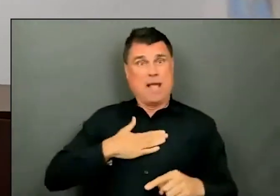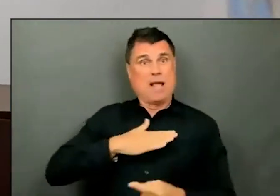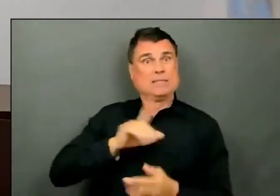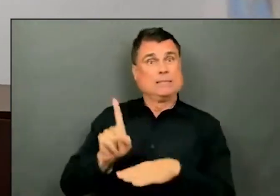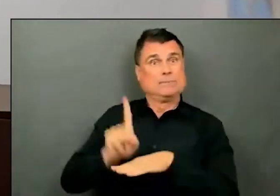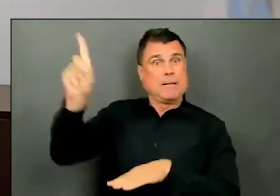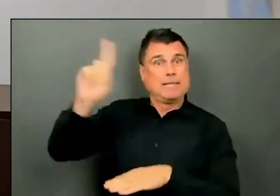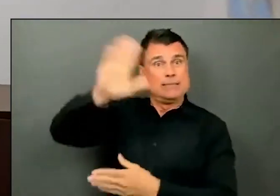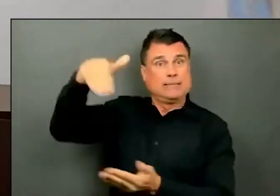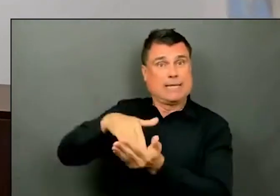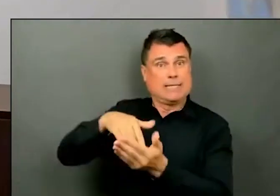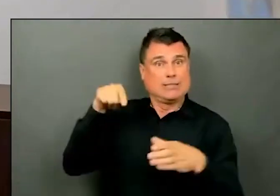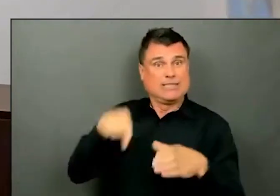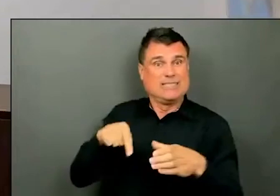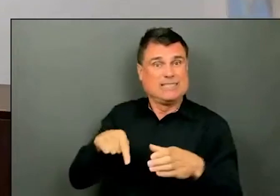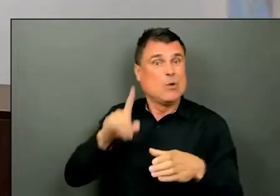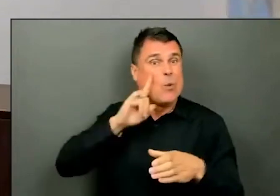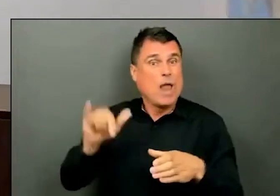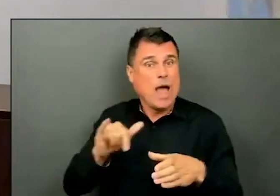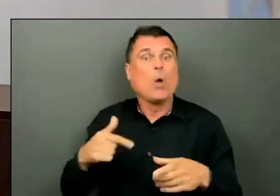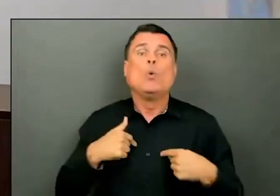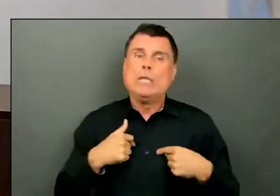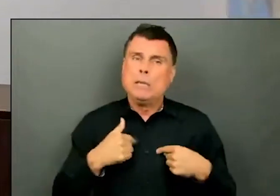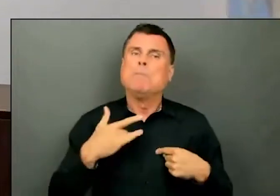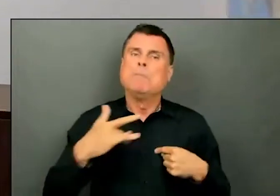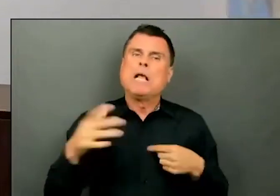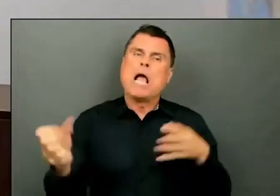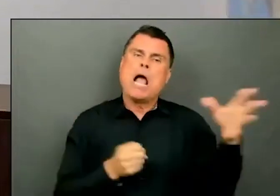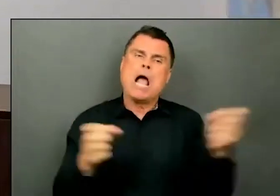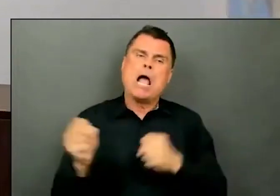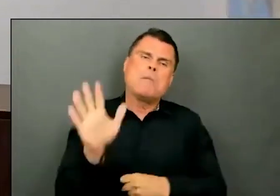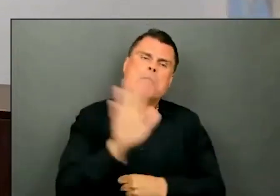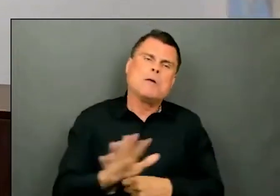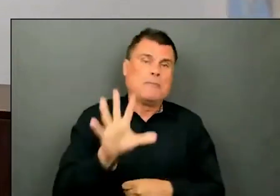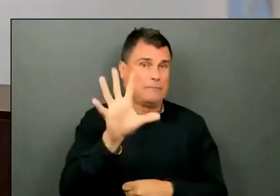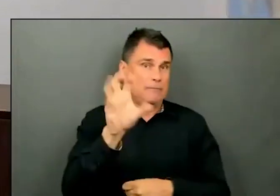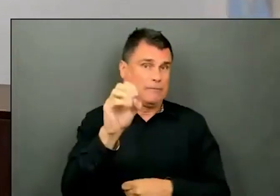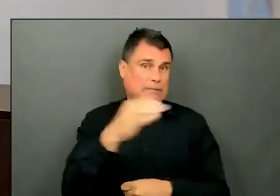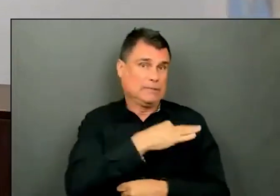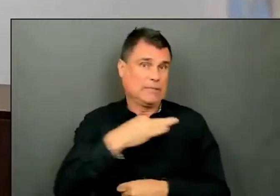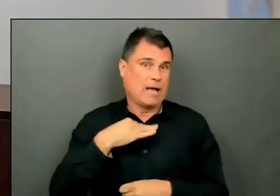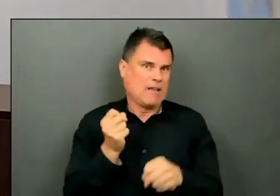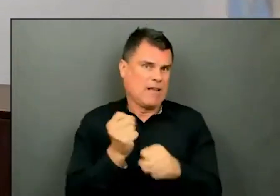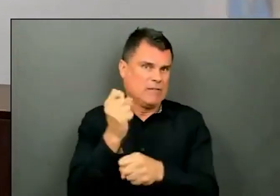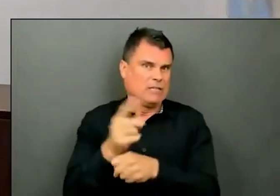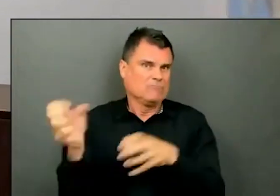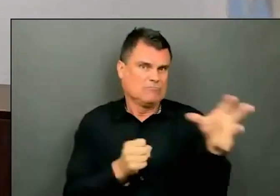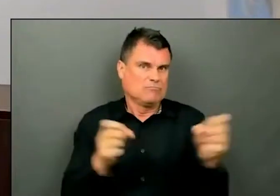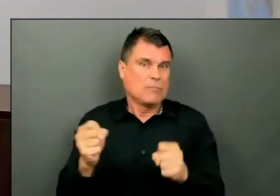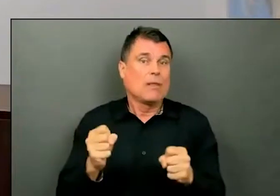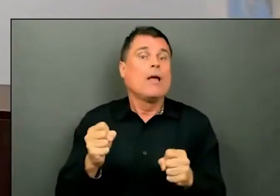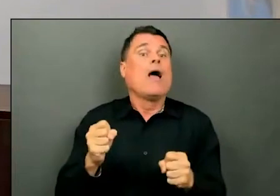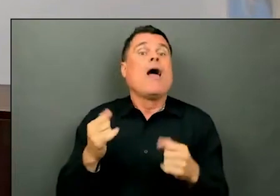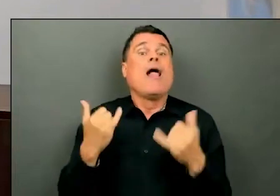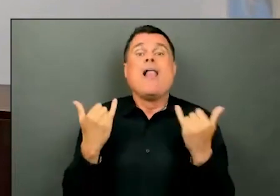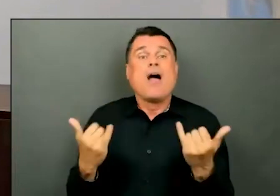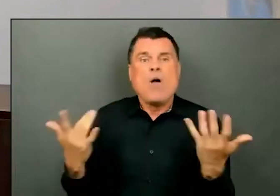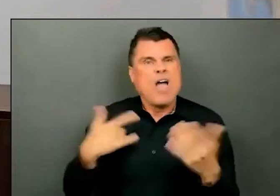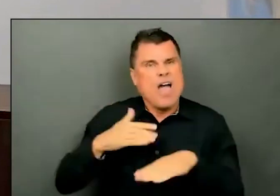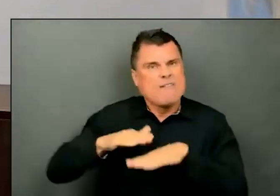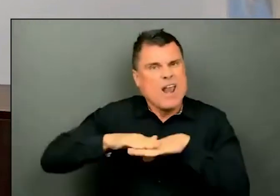employ approximately 50 people here in Vancouver at the Space Centre. We had to lay off over half of our employees at the beginning